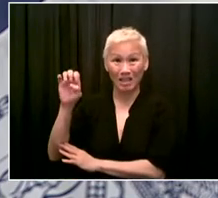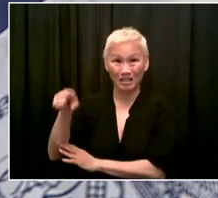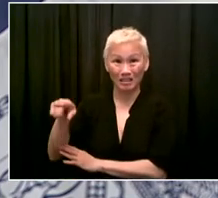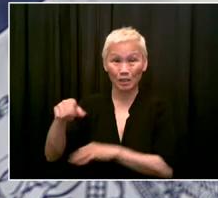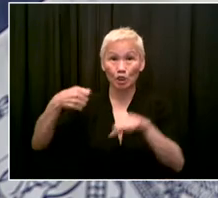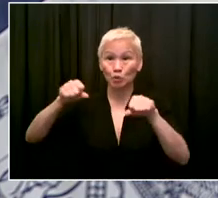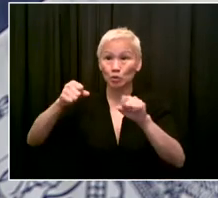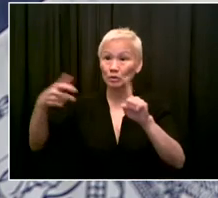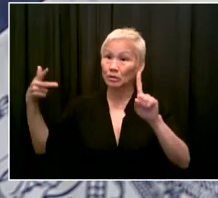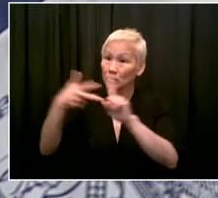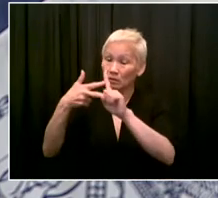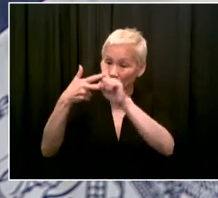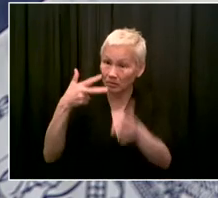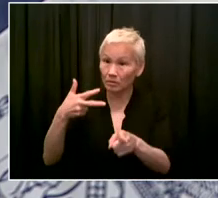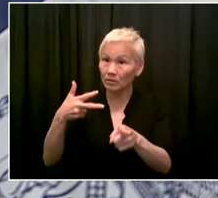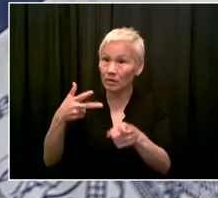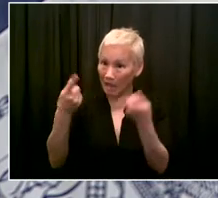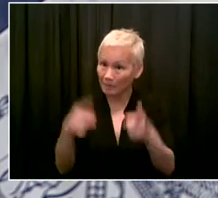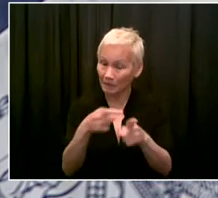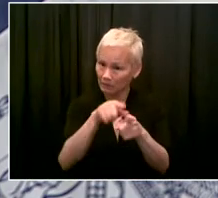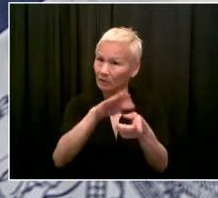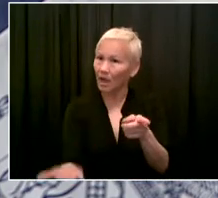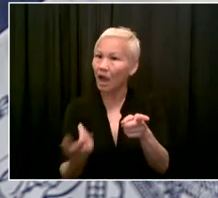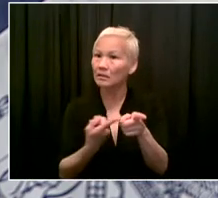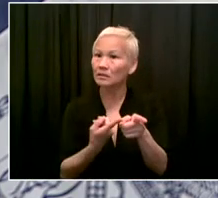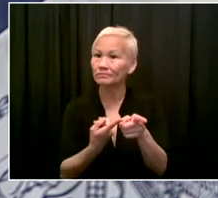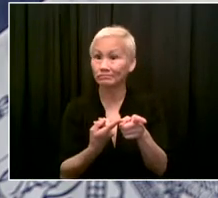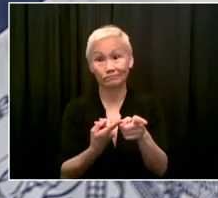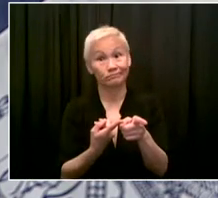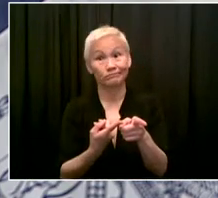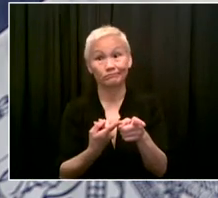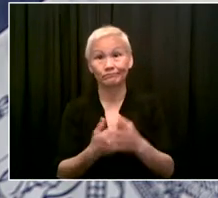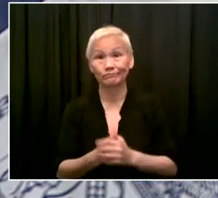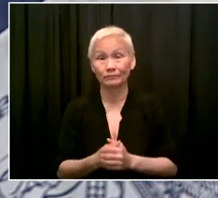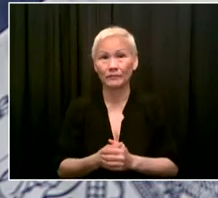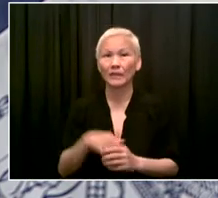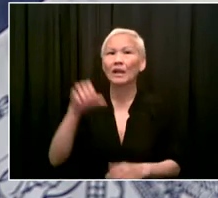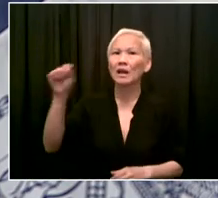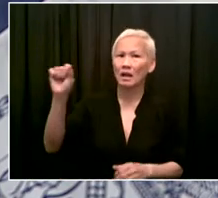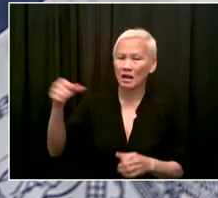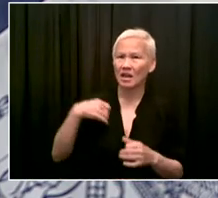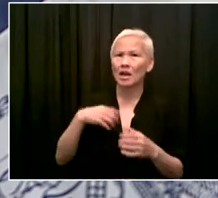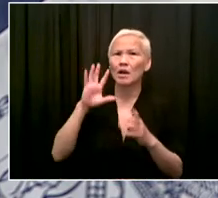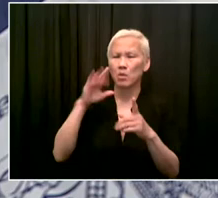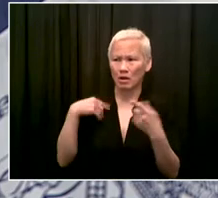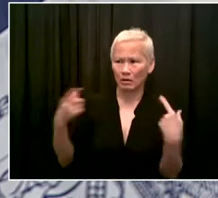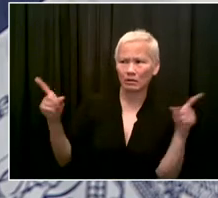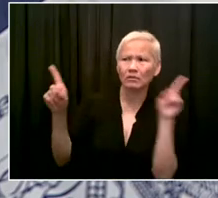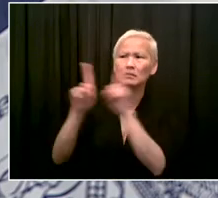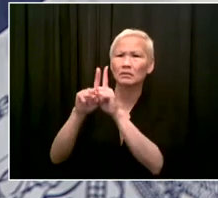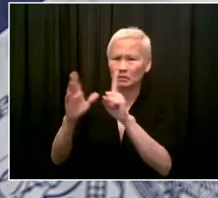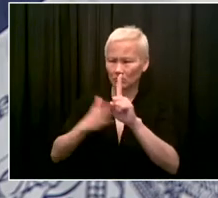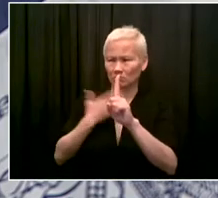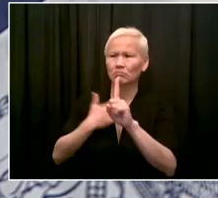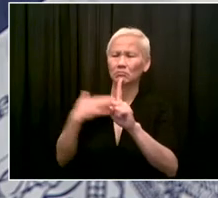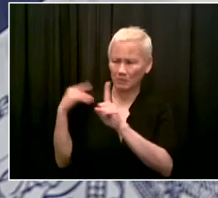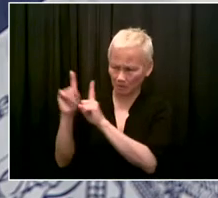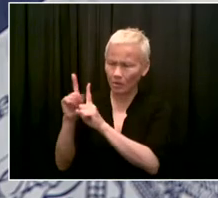you and see for myself. Absolutely. Thank you, Arthur. The next is Michael Garland from the Daily News.